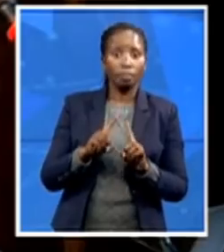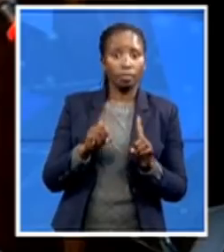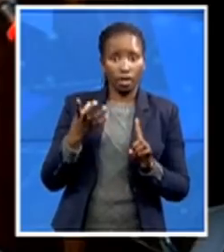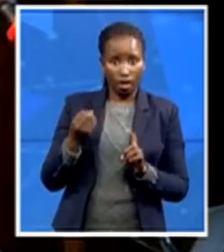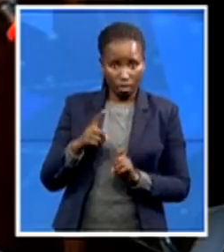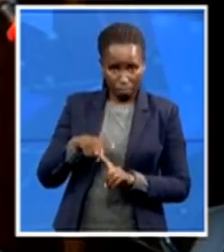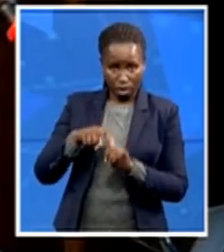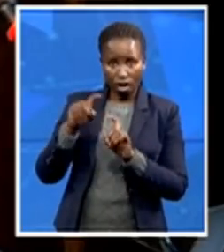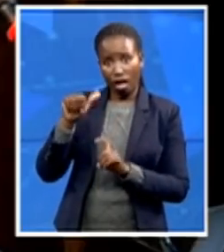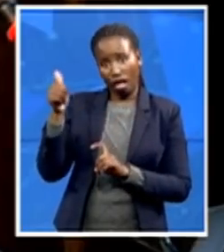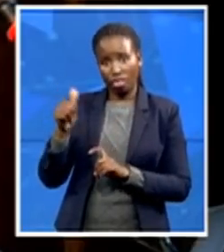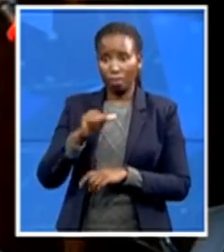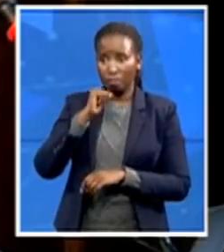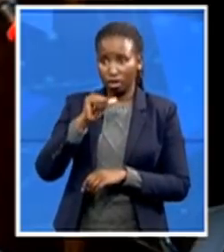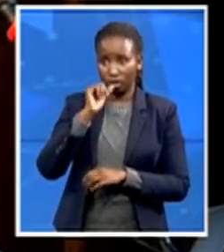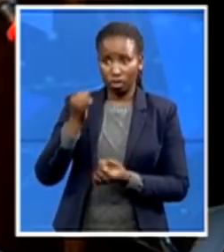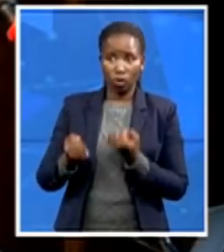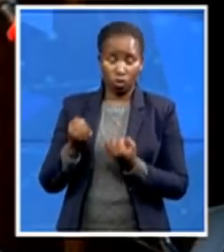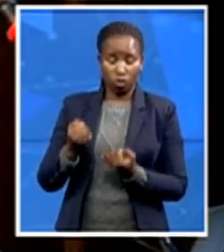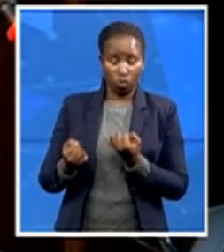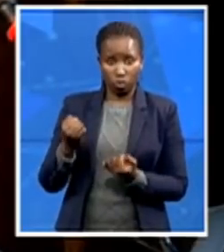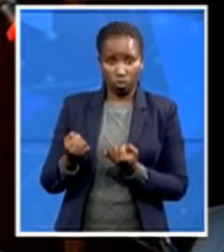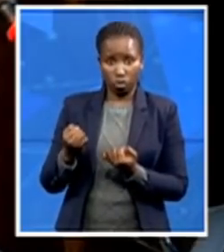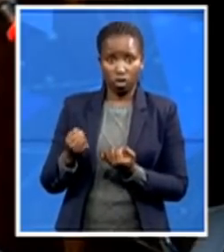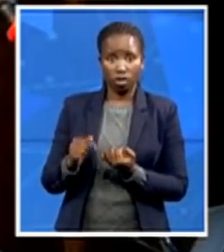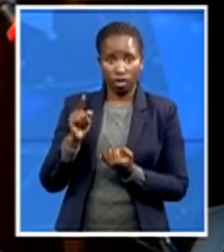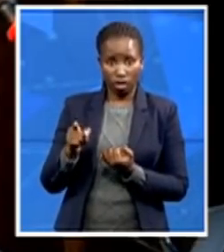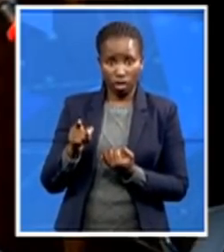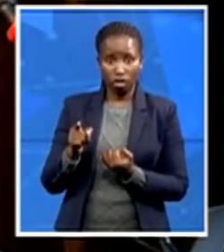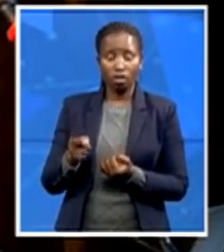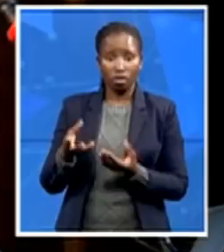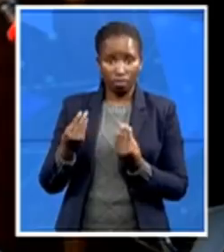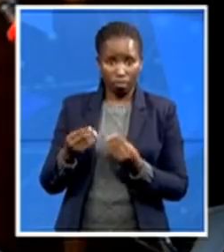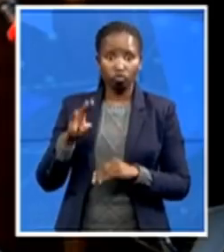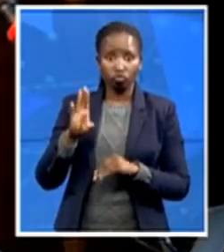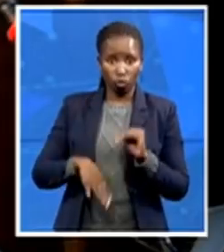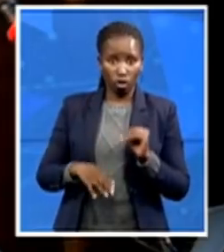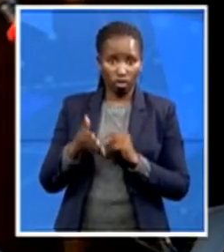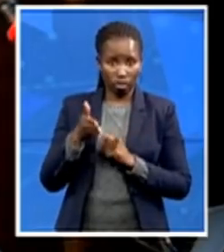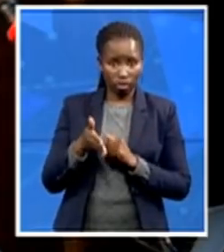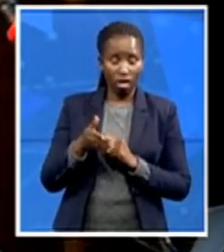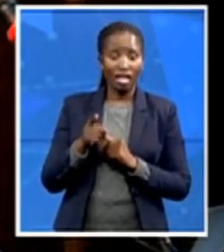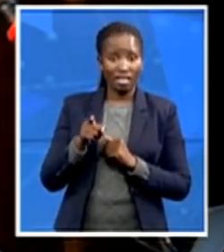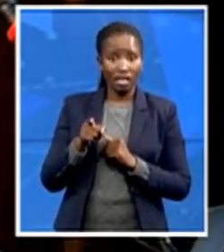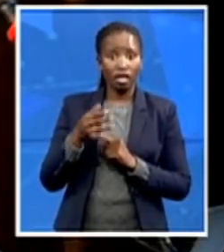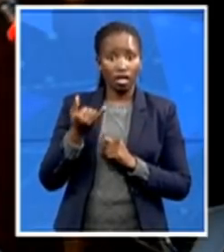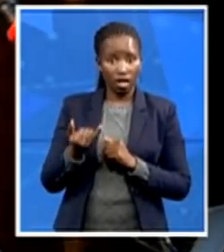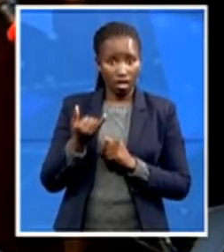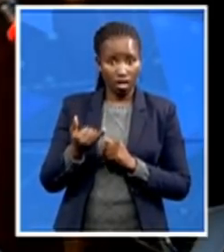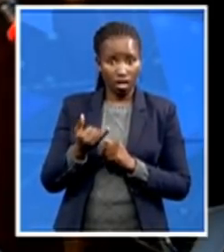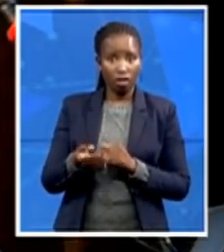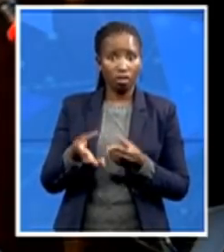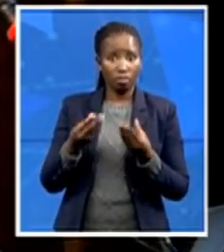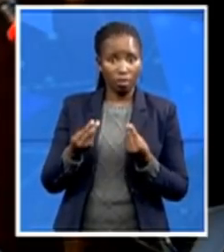bail, these charges before me that he's now facing emanated from incidents before the pending